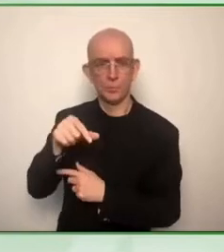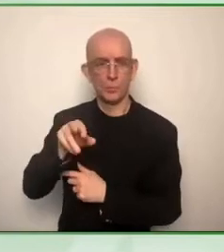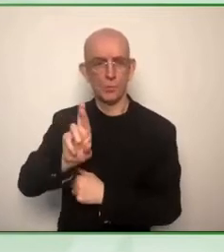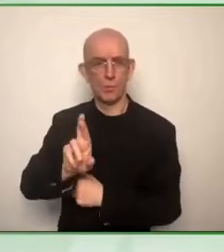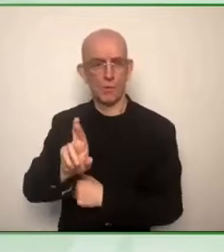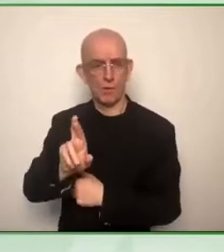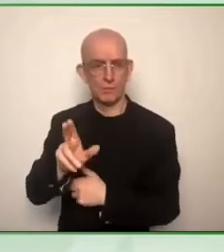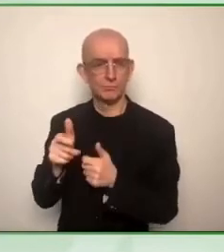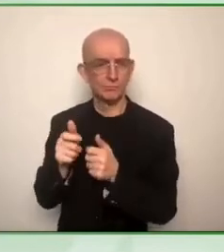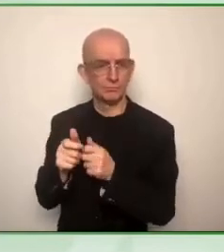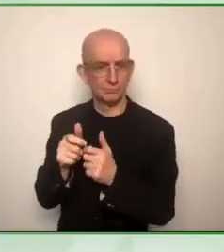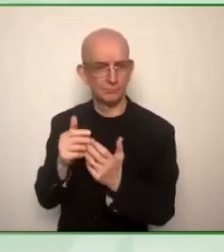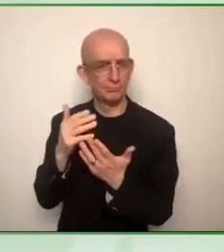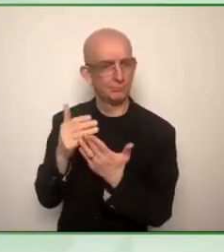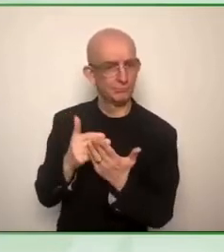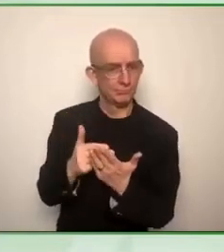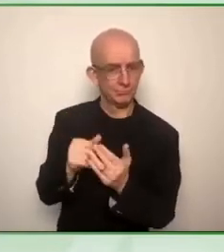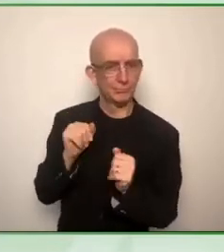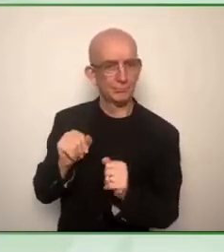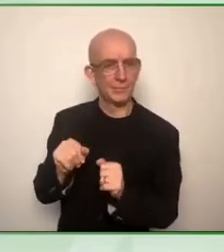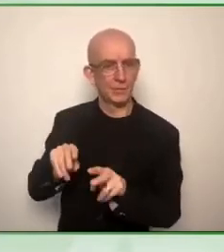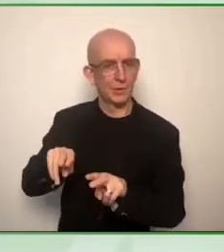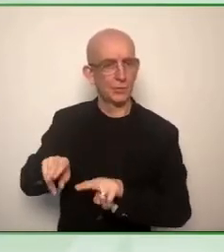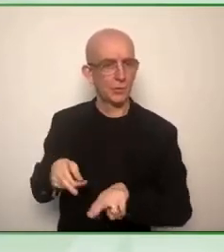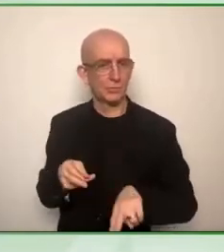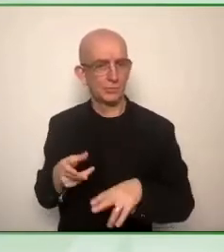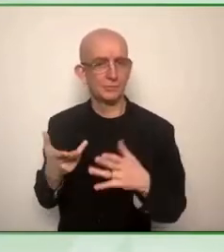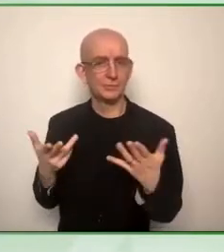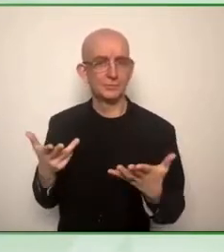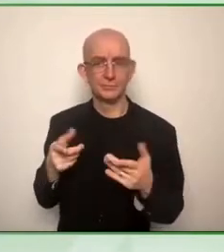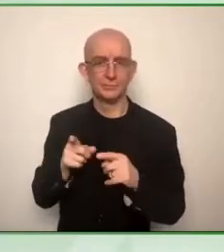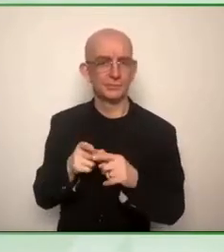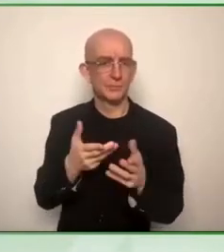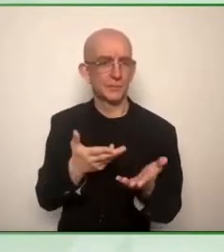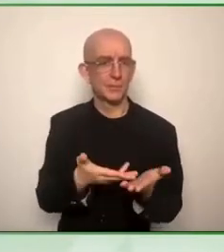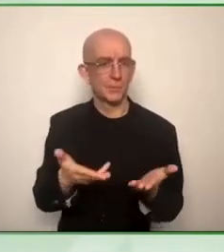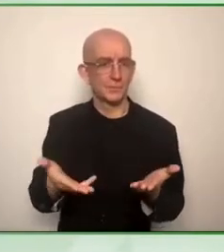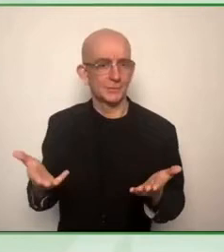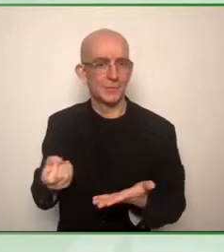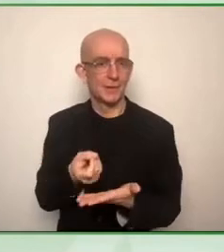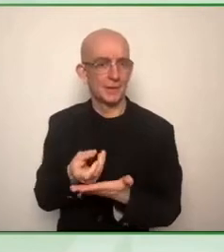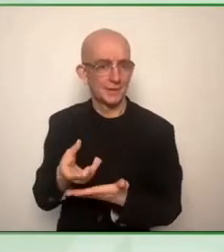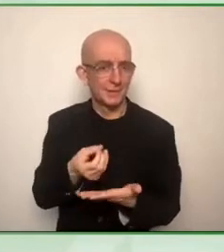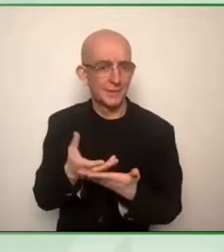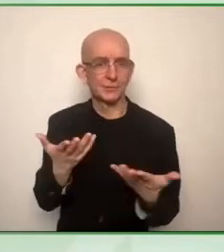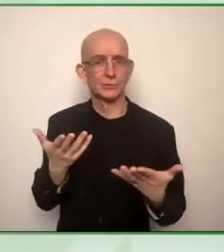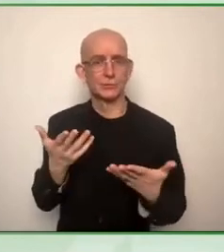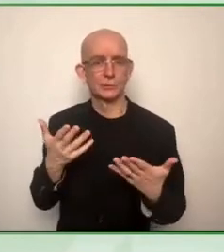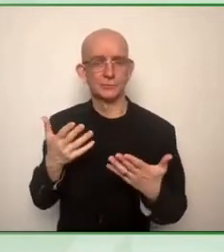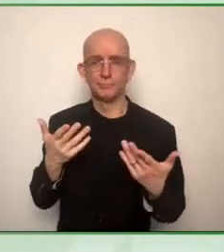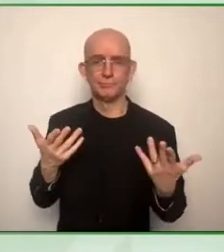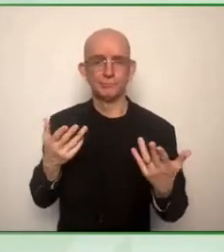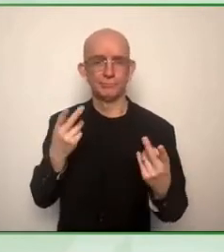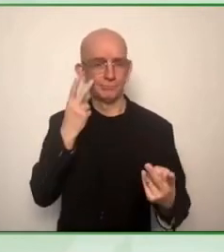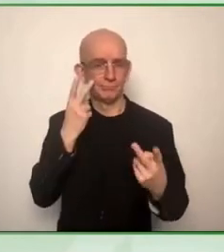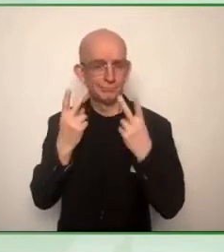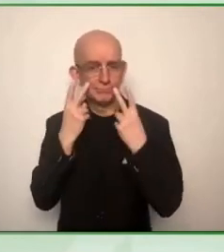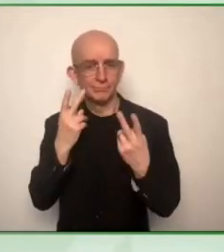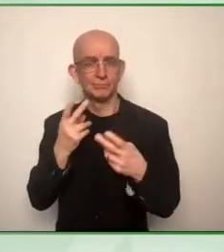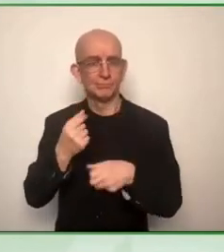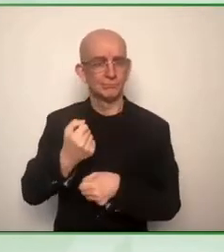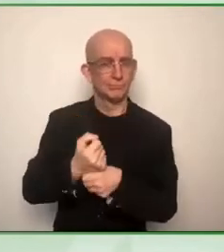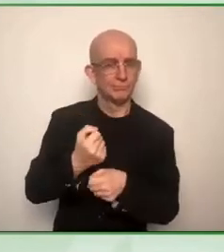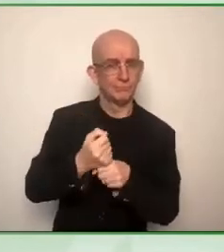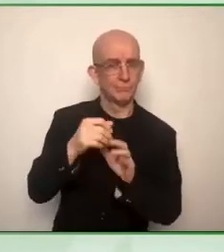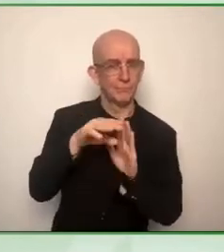of information that they need to consume, and they will then be presented with a sign language translation